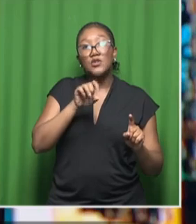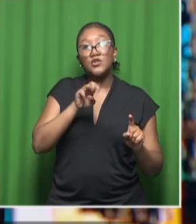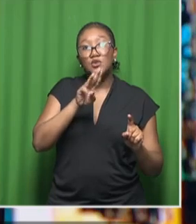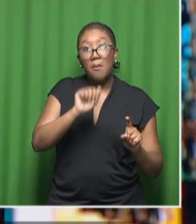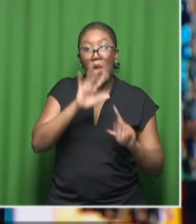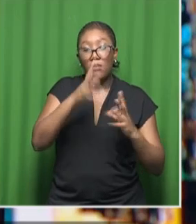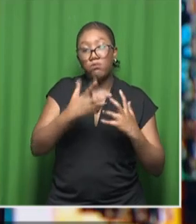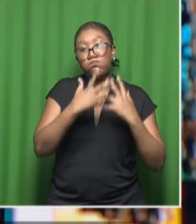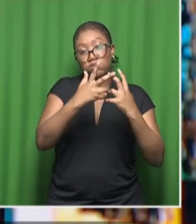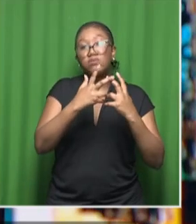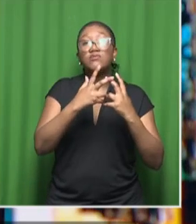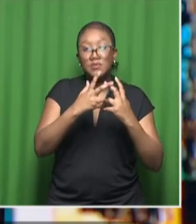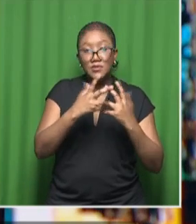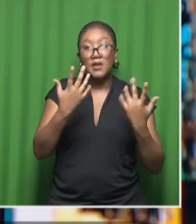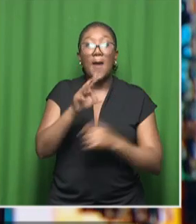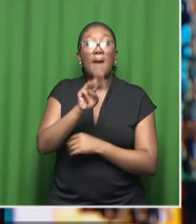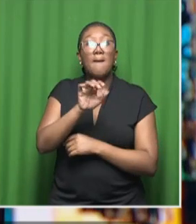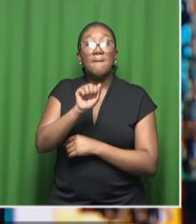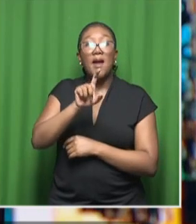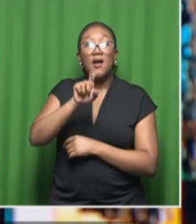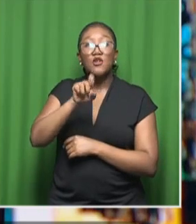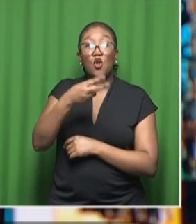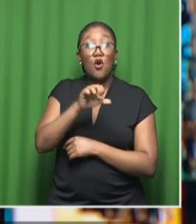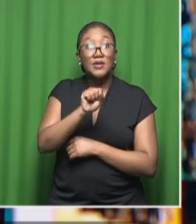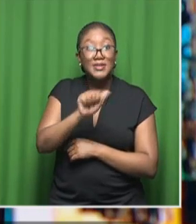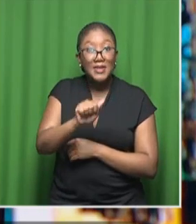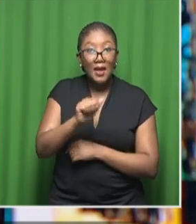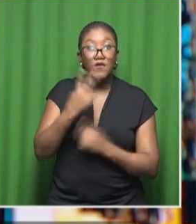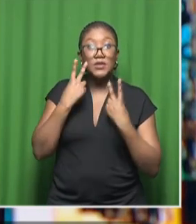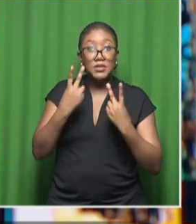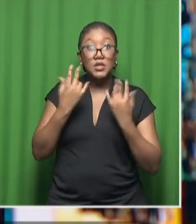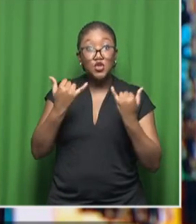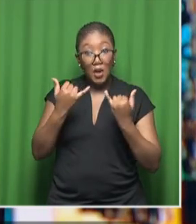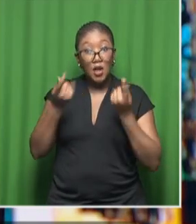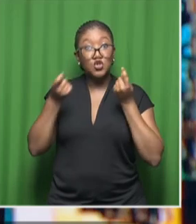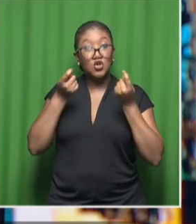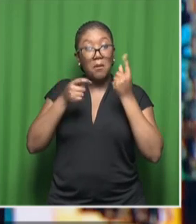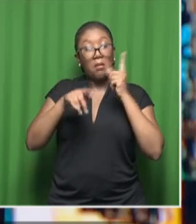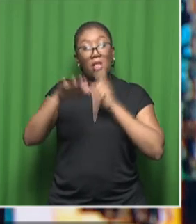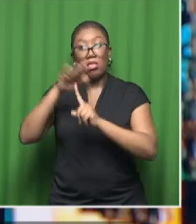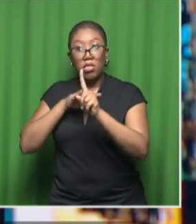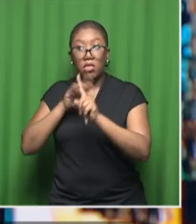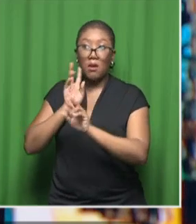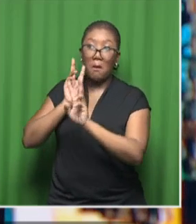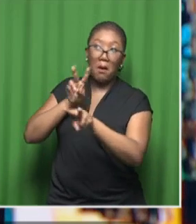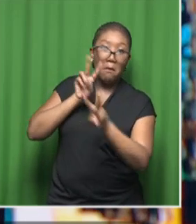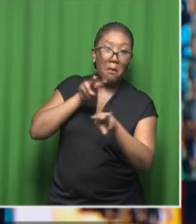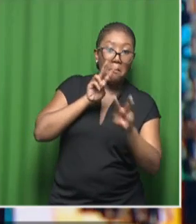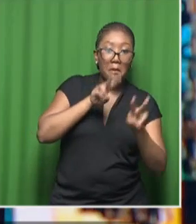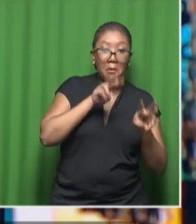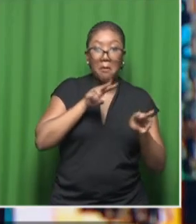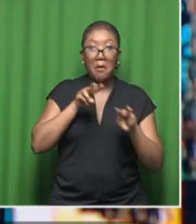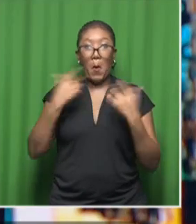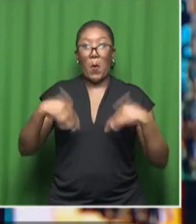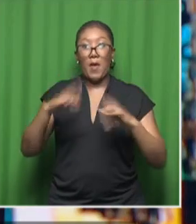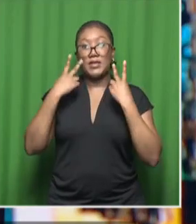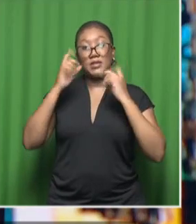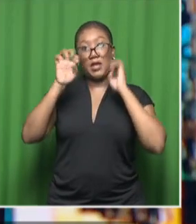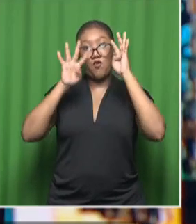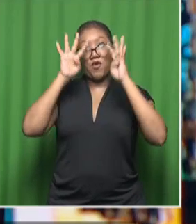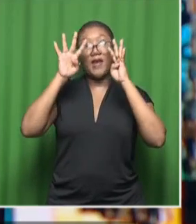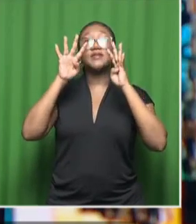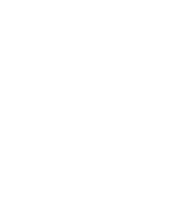will be a walkabout at the MaXhosa Studio Tour where patrons and guests will have a unique viewpoint of part of their creative process.